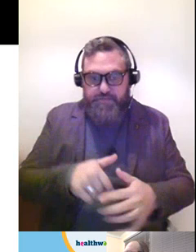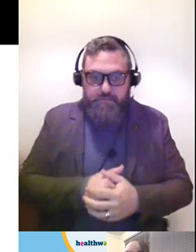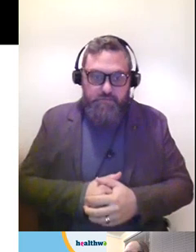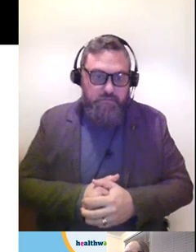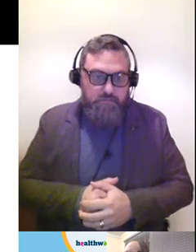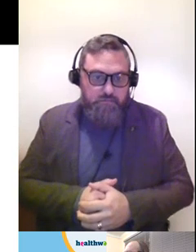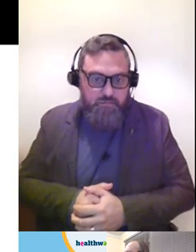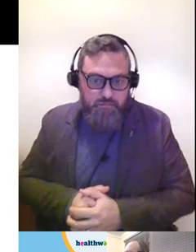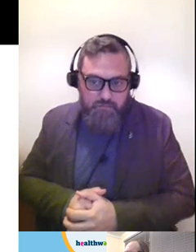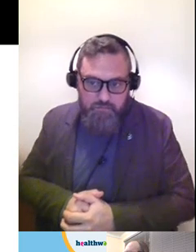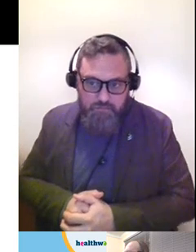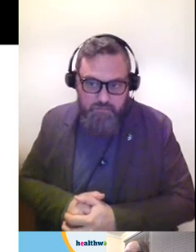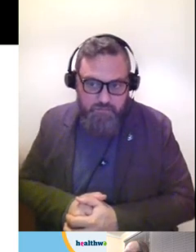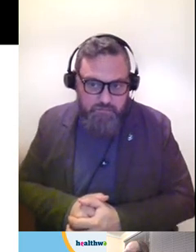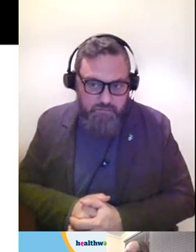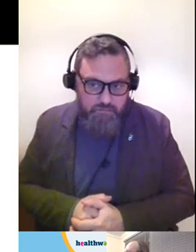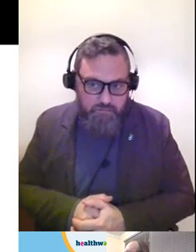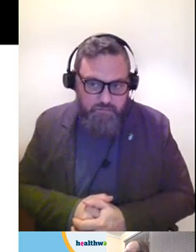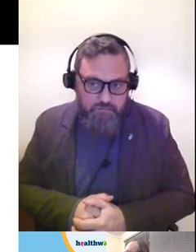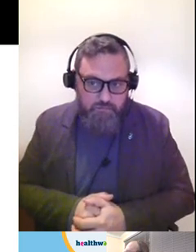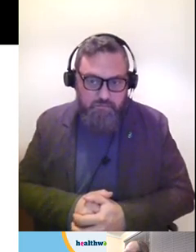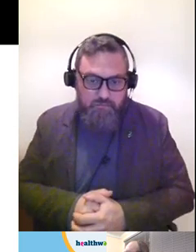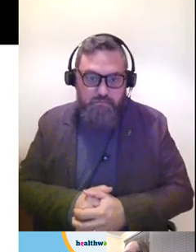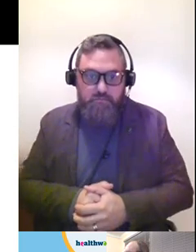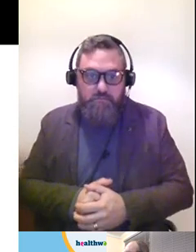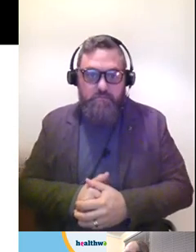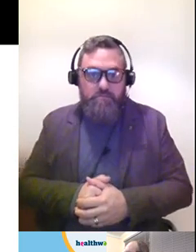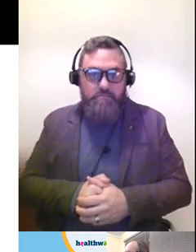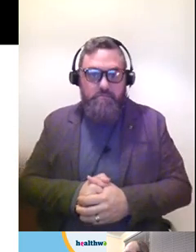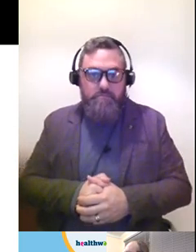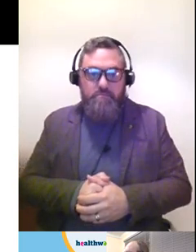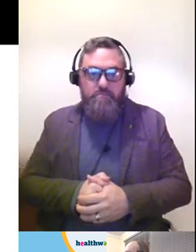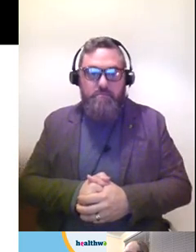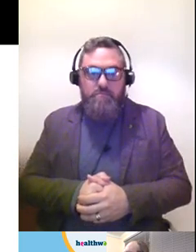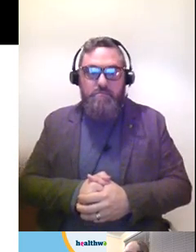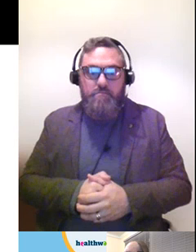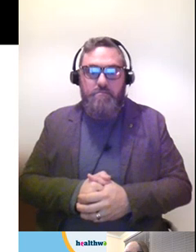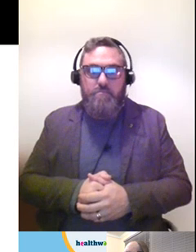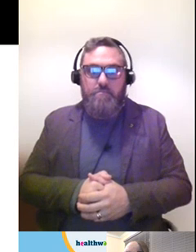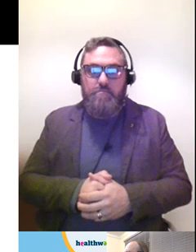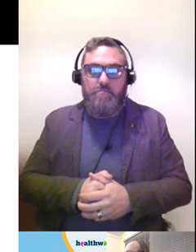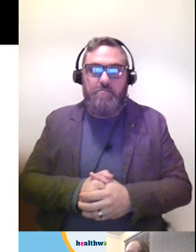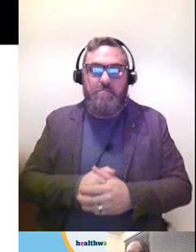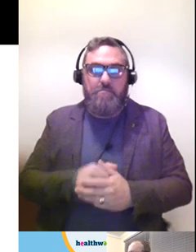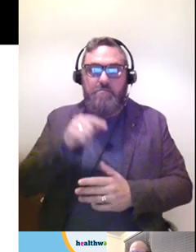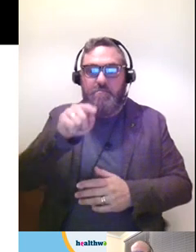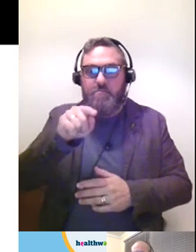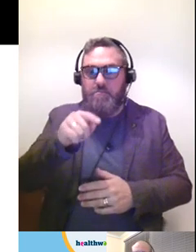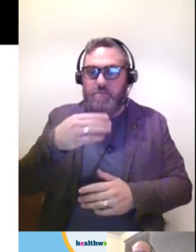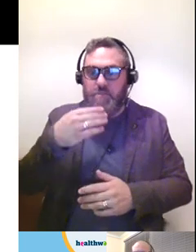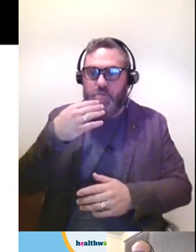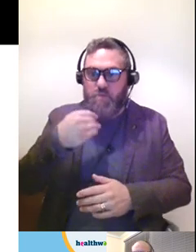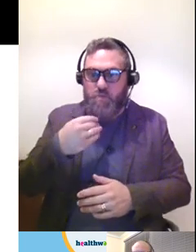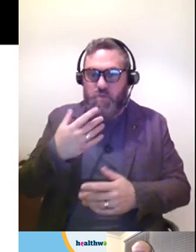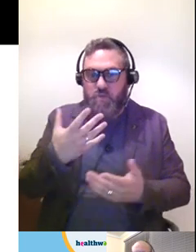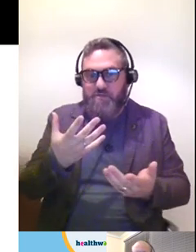Very importantly, the way that this strategy has been pulled together, it has built on existing